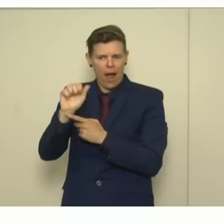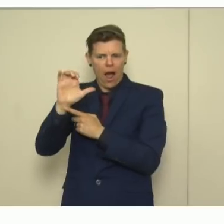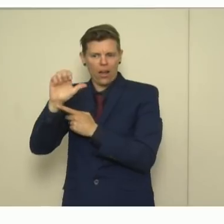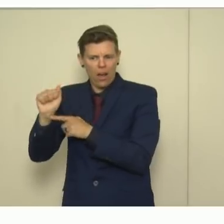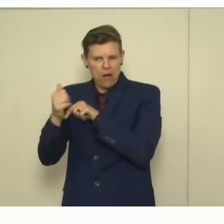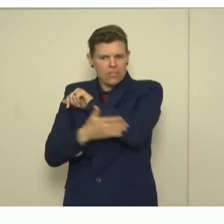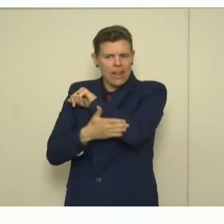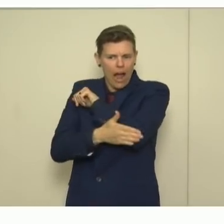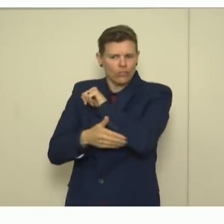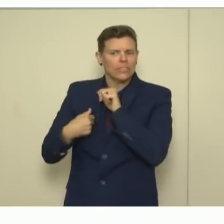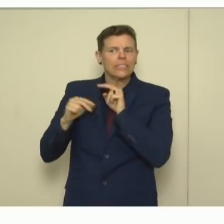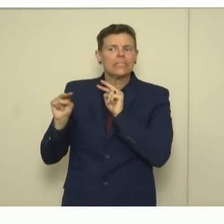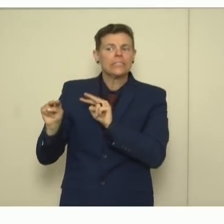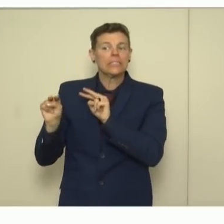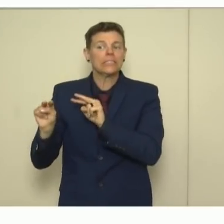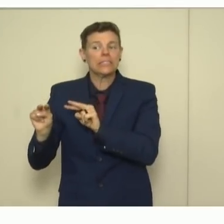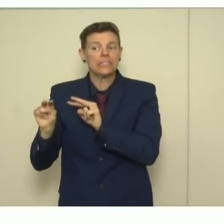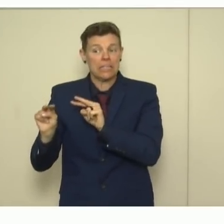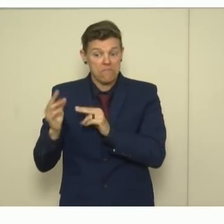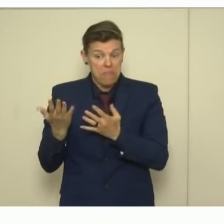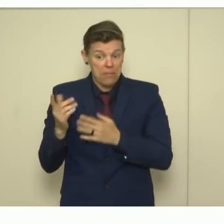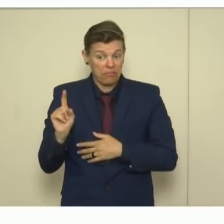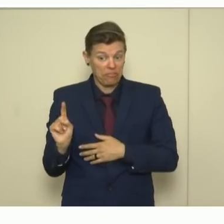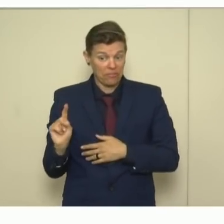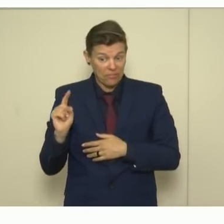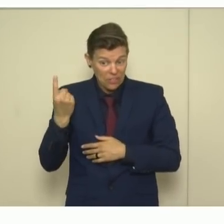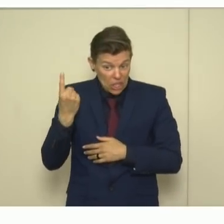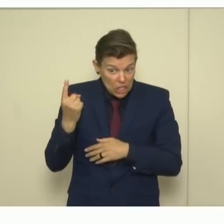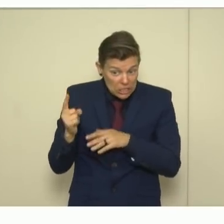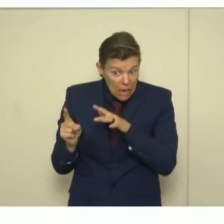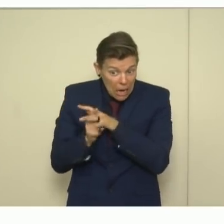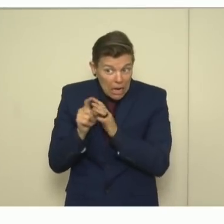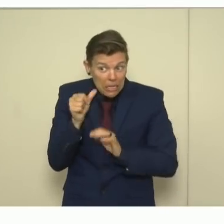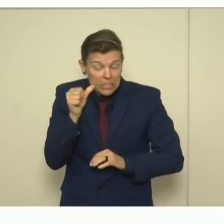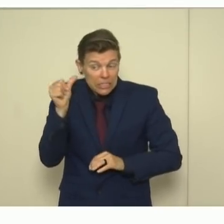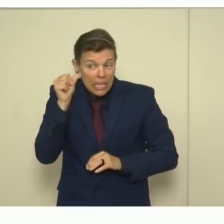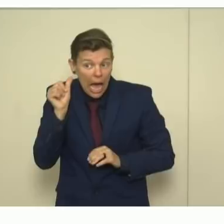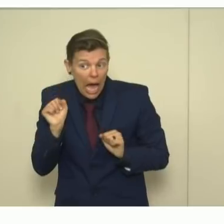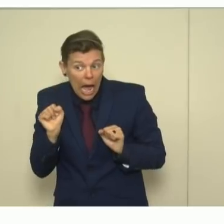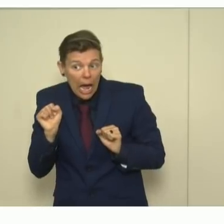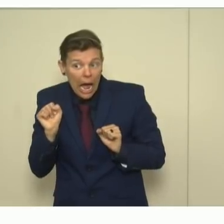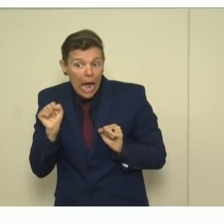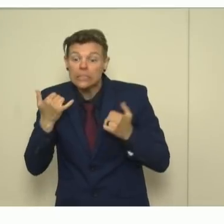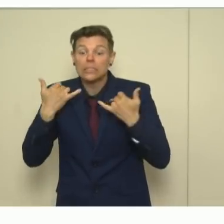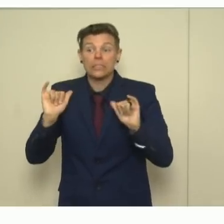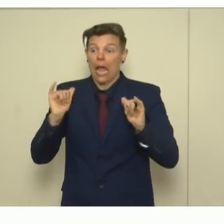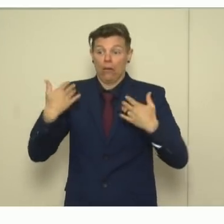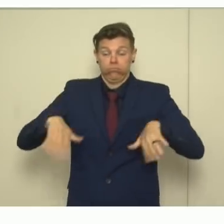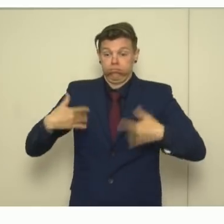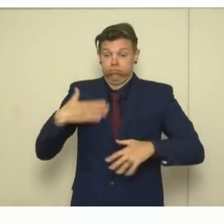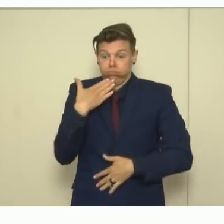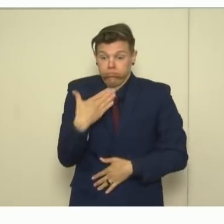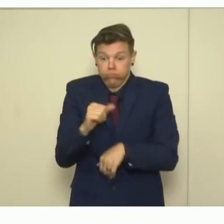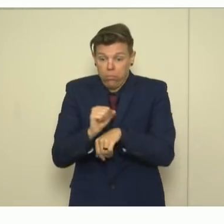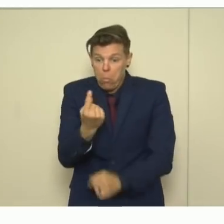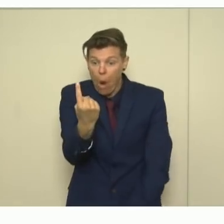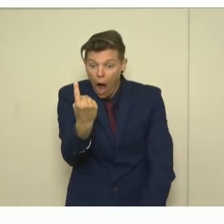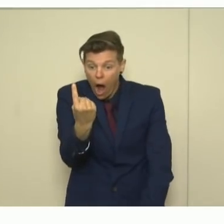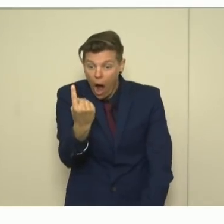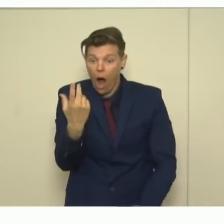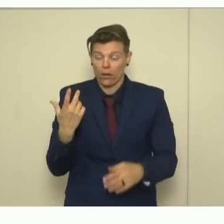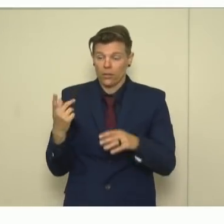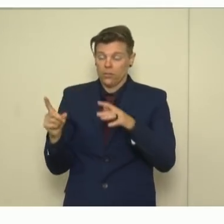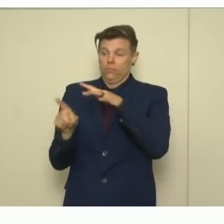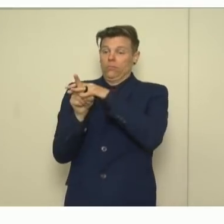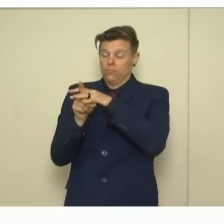first case, so this is yesterday's data, but still doing a great job out in Debaca with only one case. So it was going to happen sooner